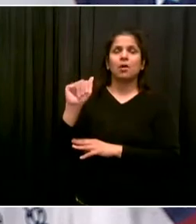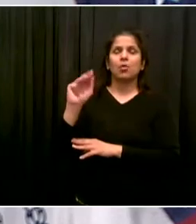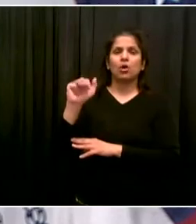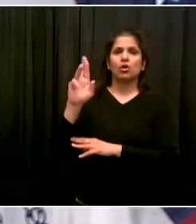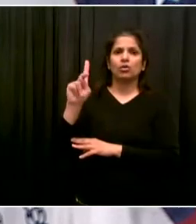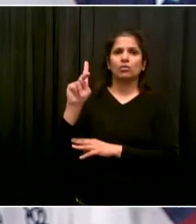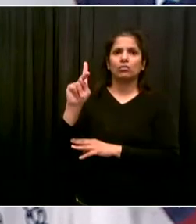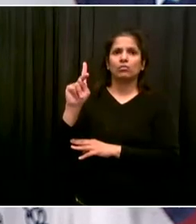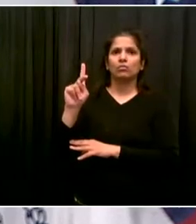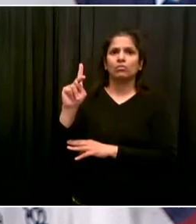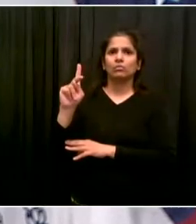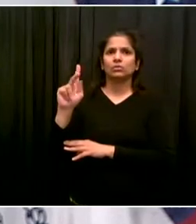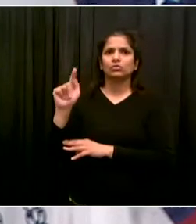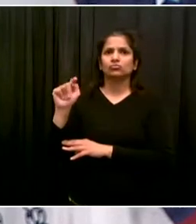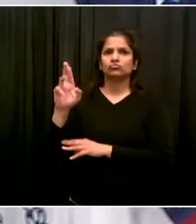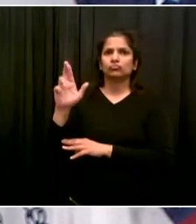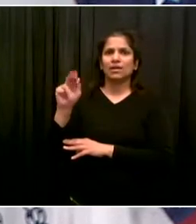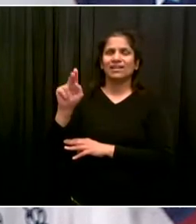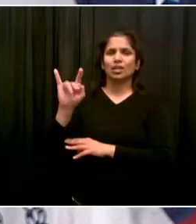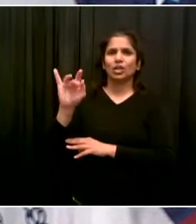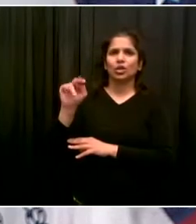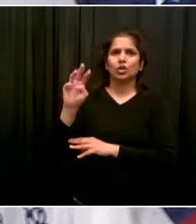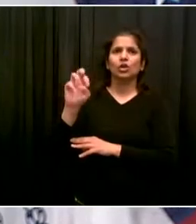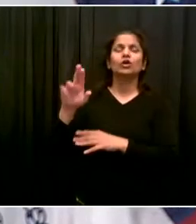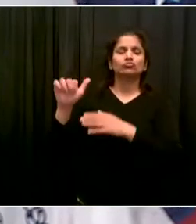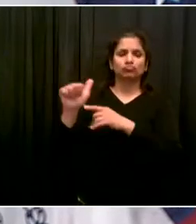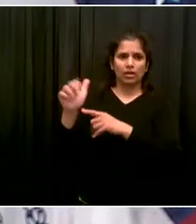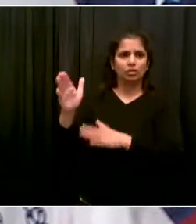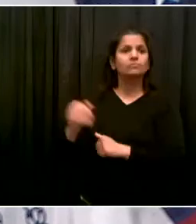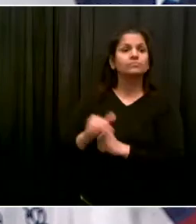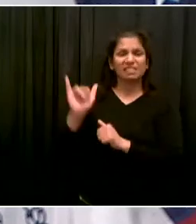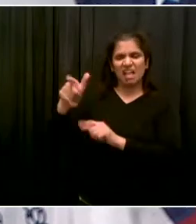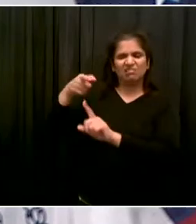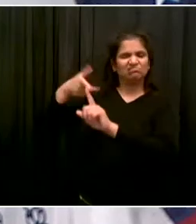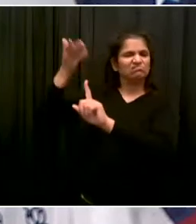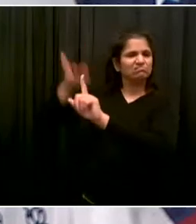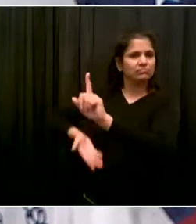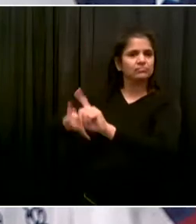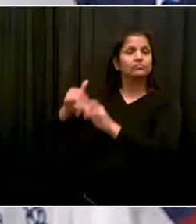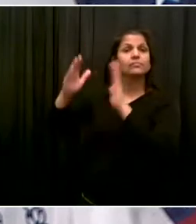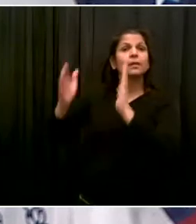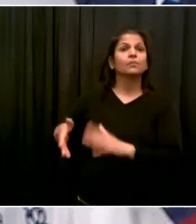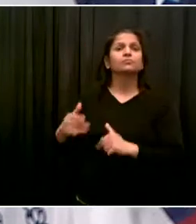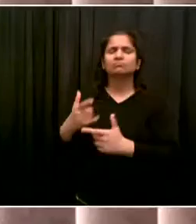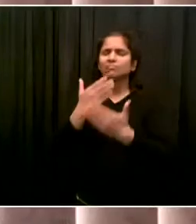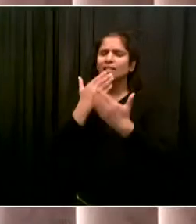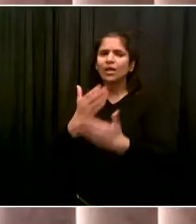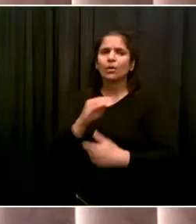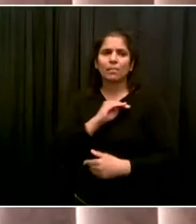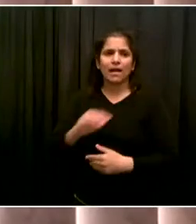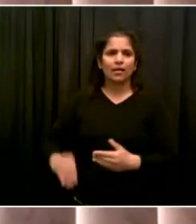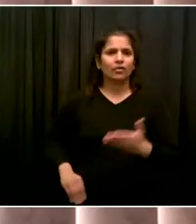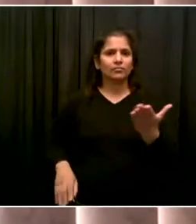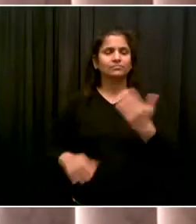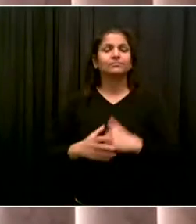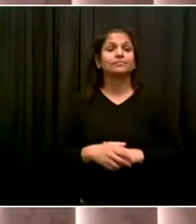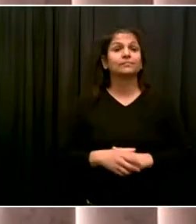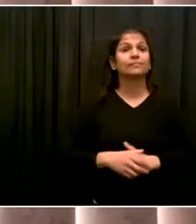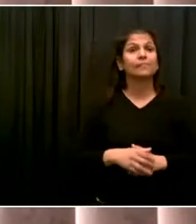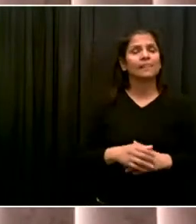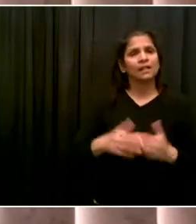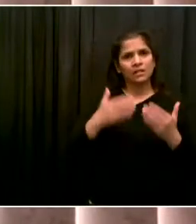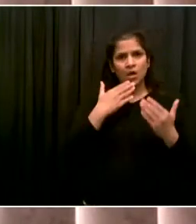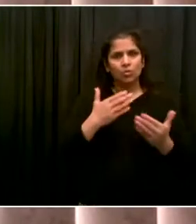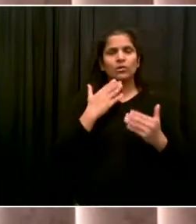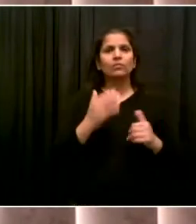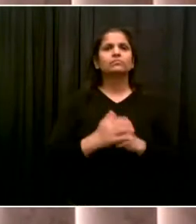Thank you, Mr. Mayor. Thank you, Chancellor Ross Porter, to all of our great friends at DYCD, to those watching. Yes,